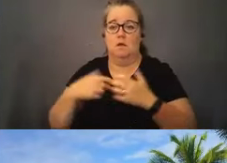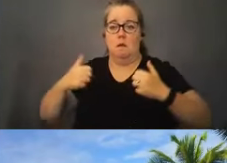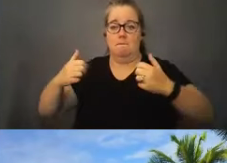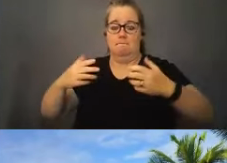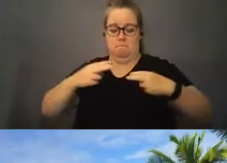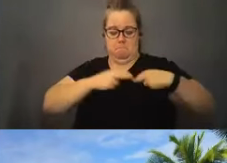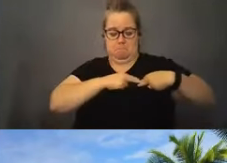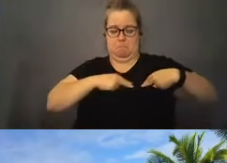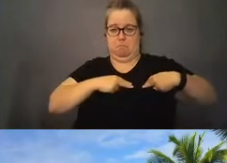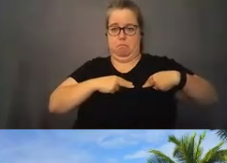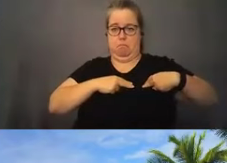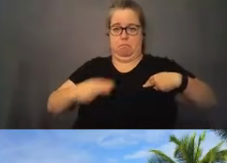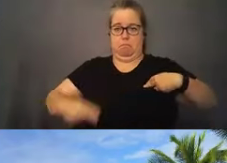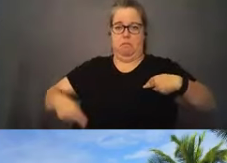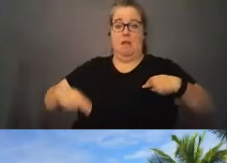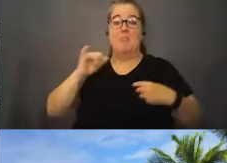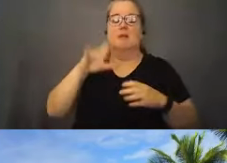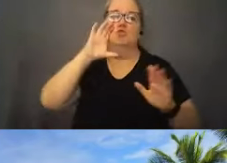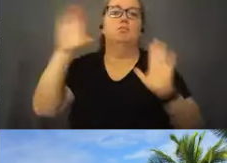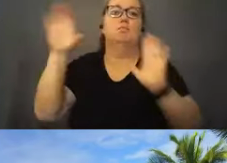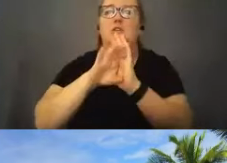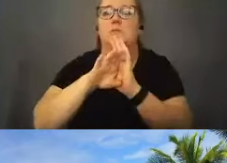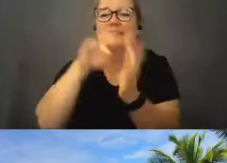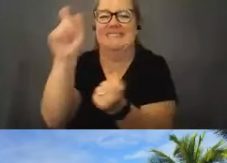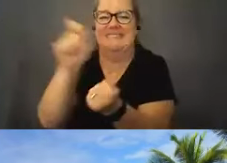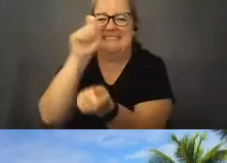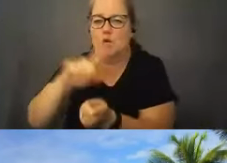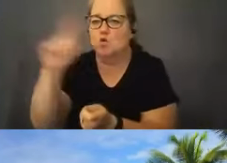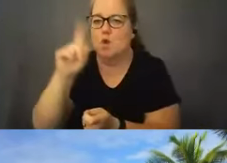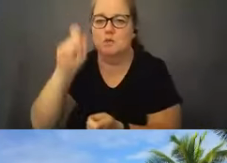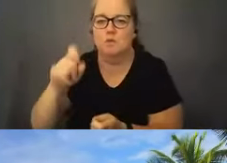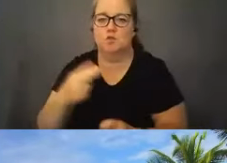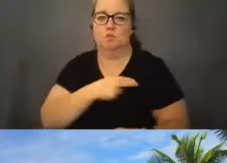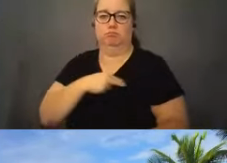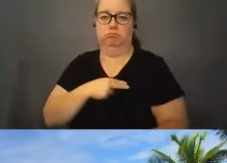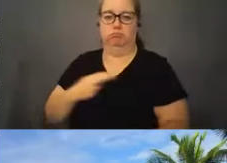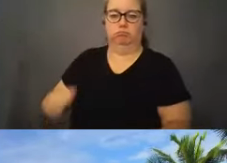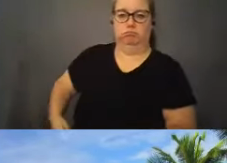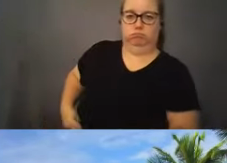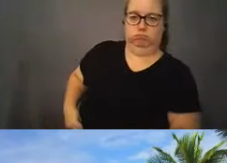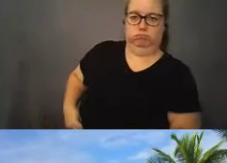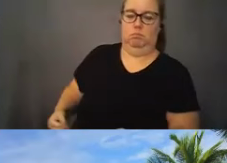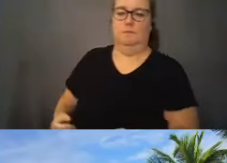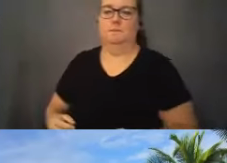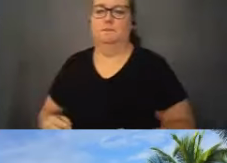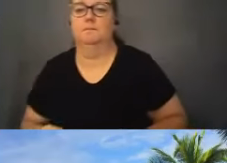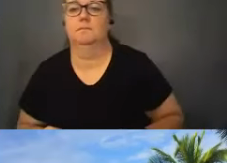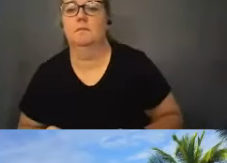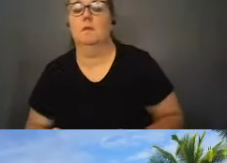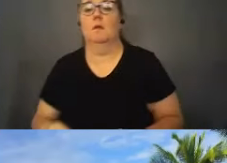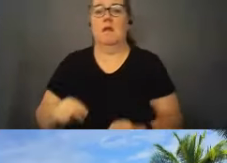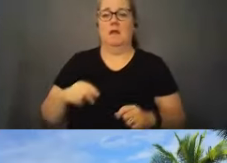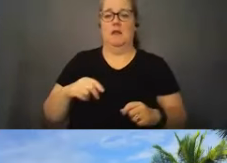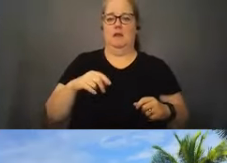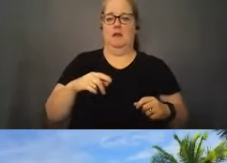have pictures where there's a spot. That one's not a great picture here, where, this one's a